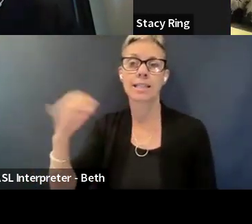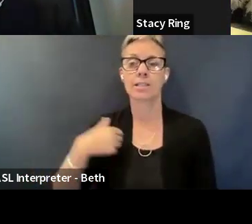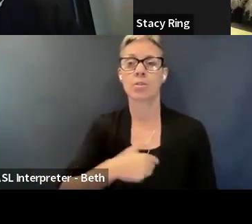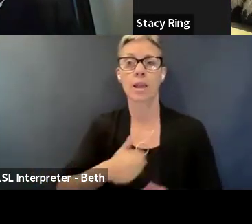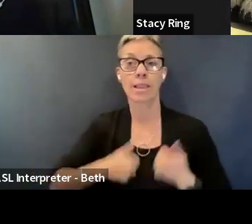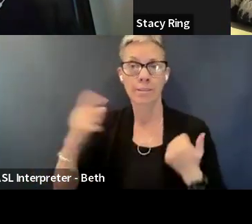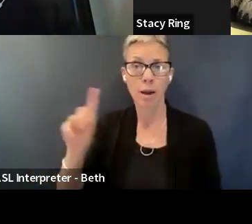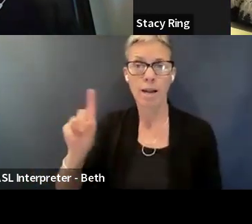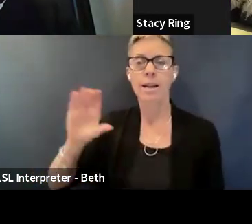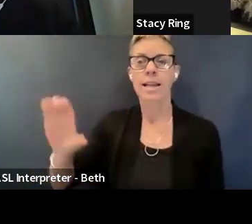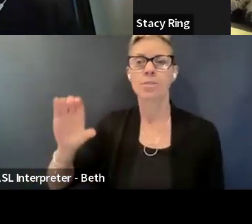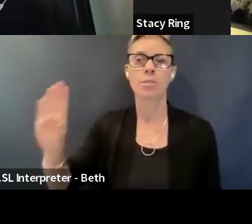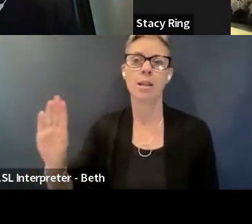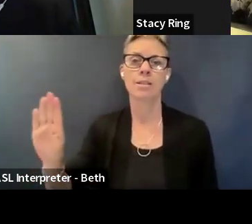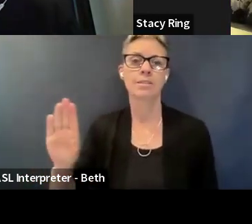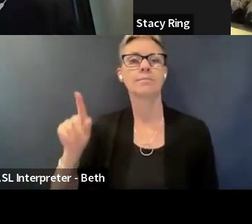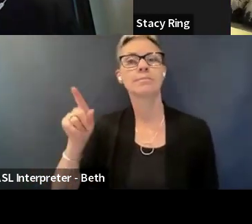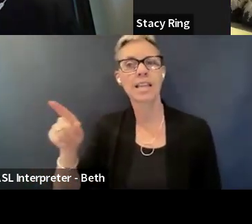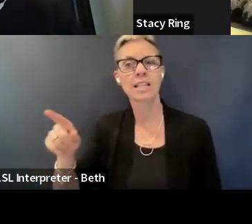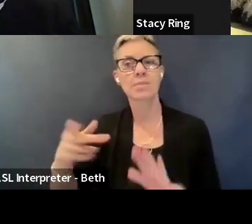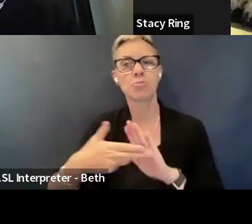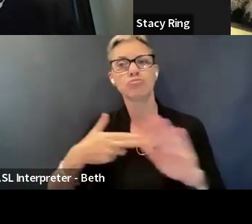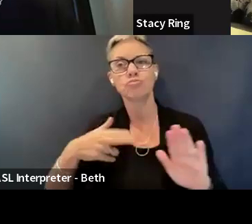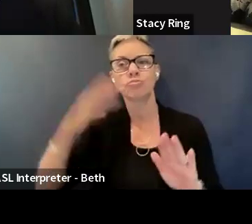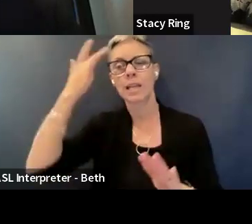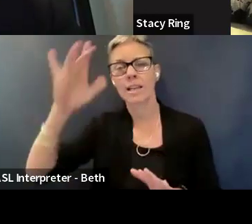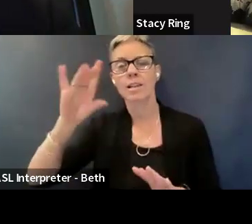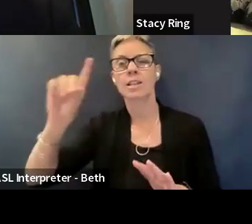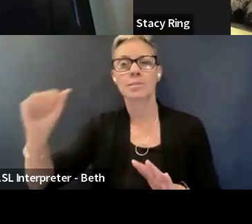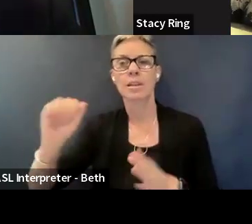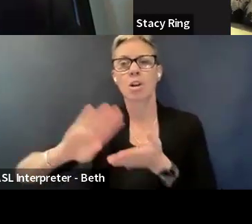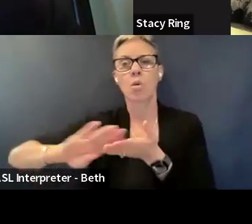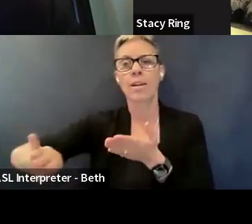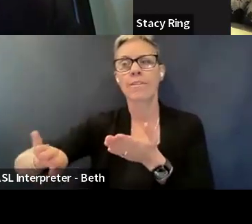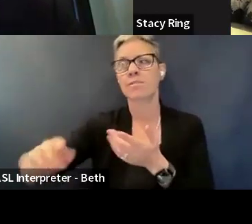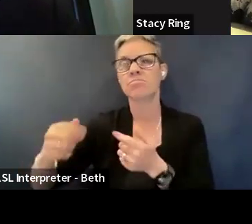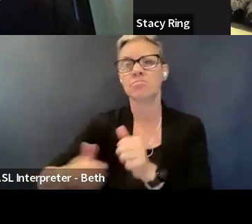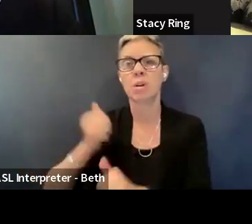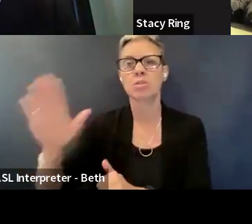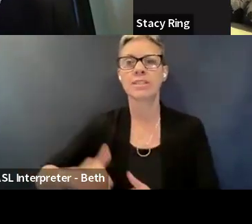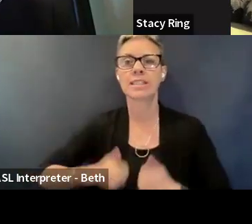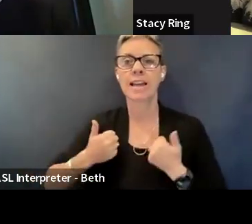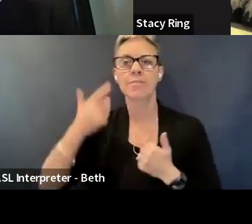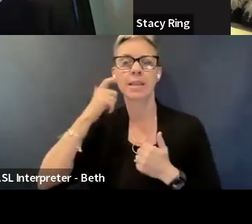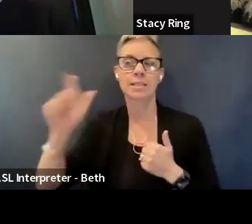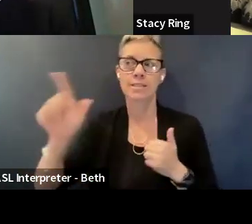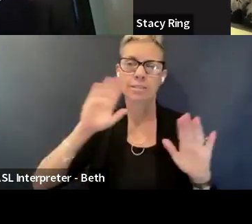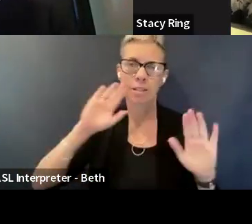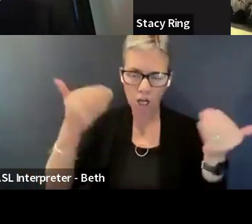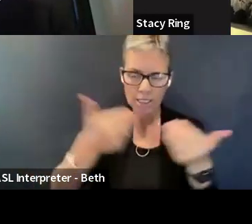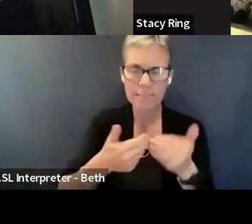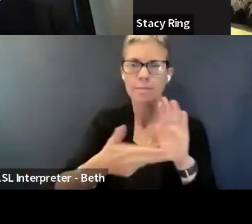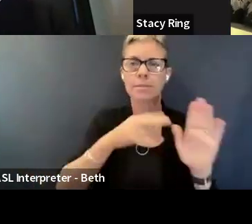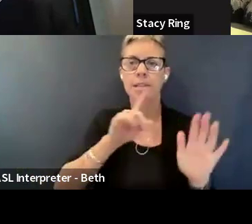Bluffs. He's been on the intellectual disabilities waiver for most of his life due to his diagnoses of autism and